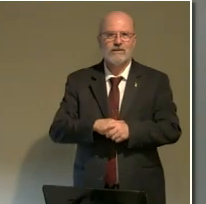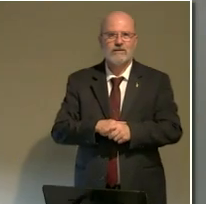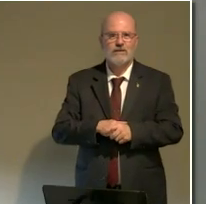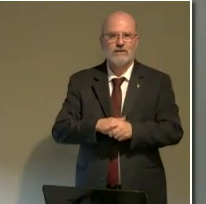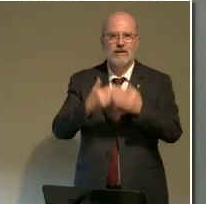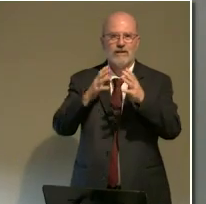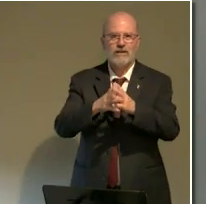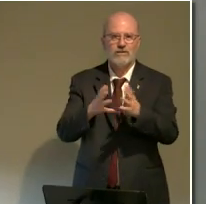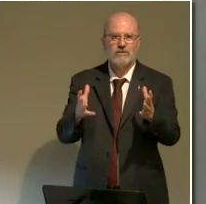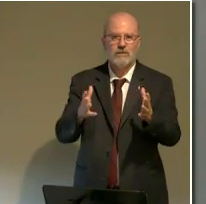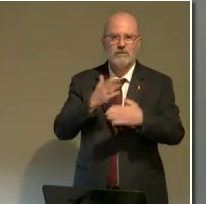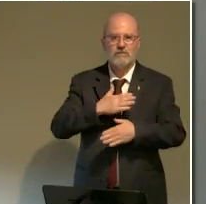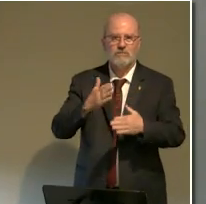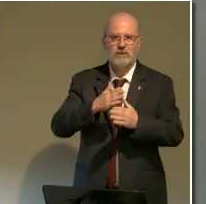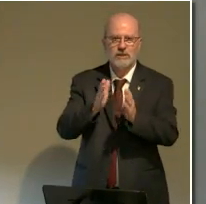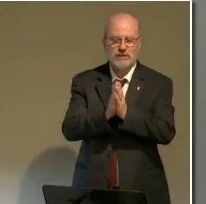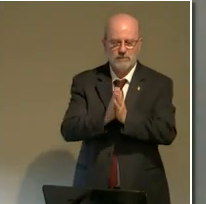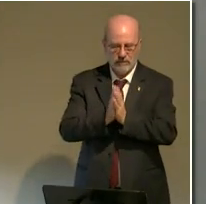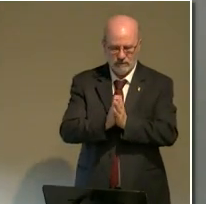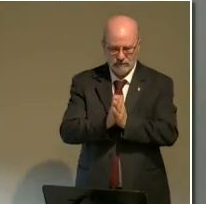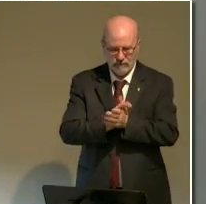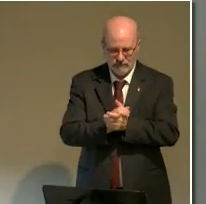Thank you so much. Appreciate the prayers.